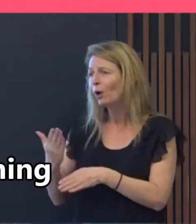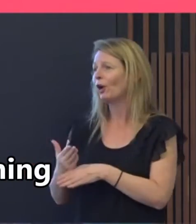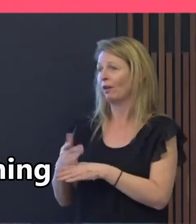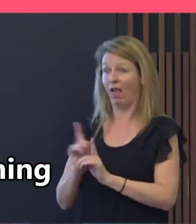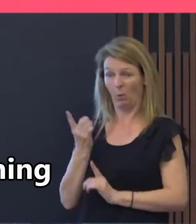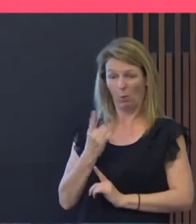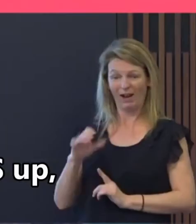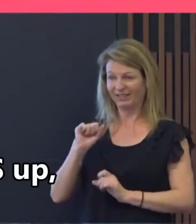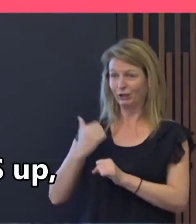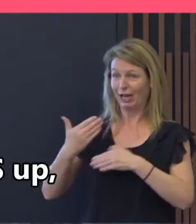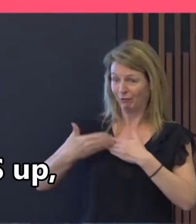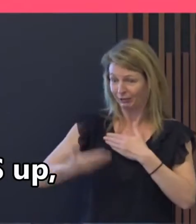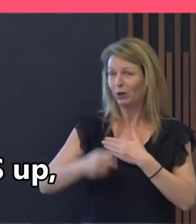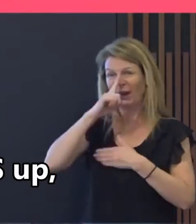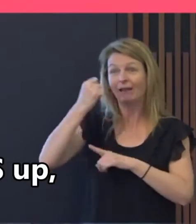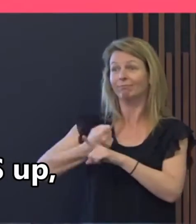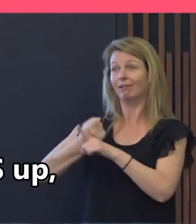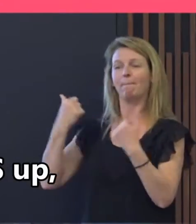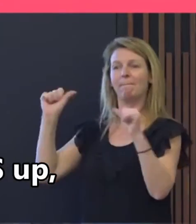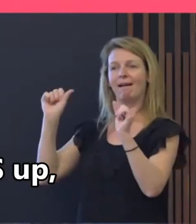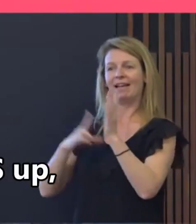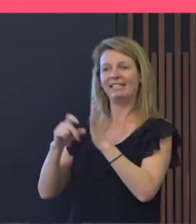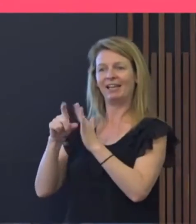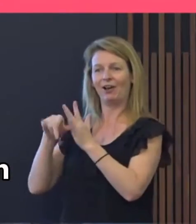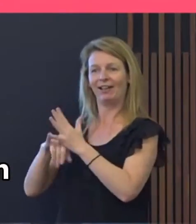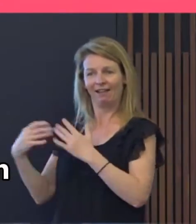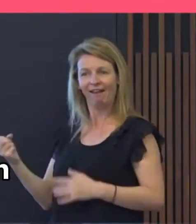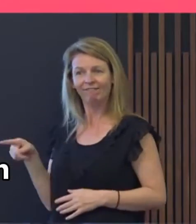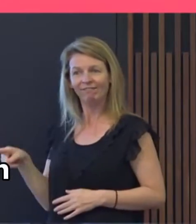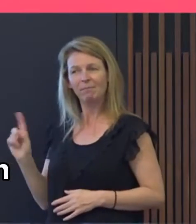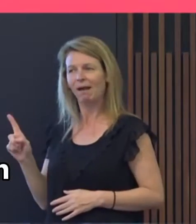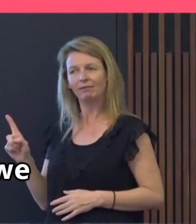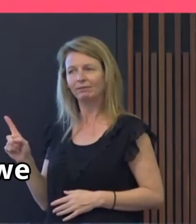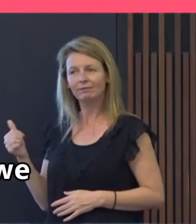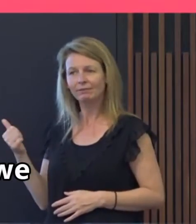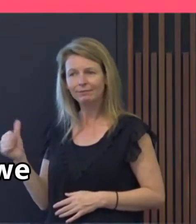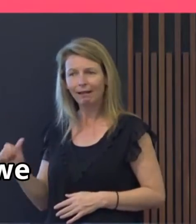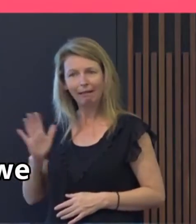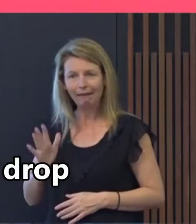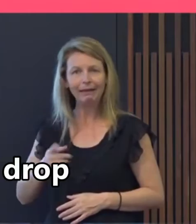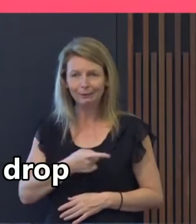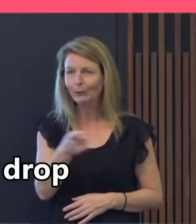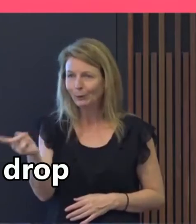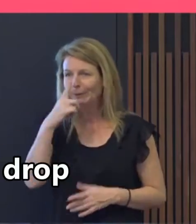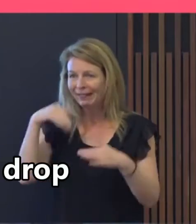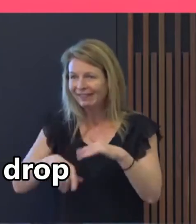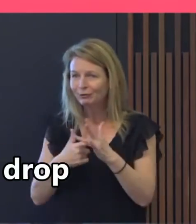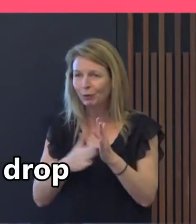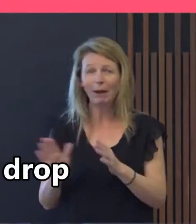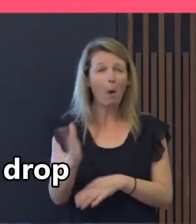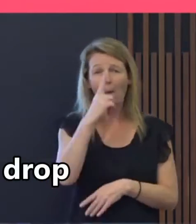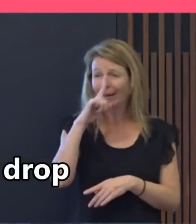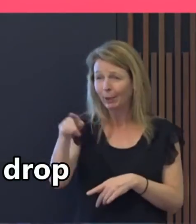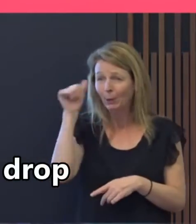a generation campaign that got the NDIS up, you know, it still needs everybody in this room and everybody we know, you know, to be